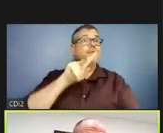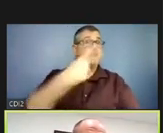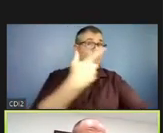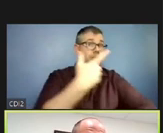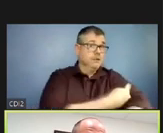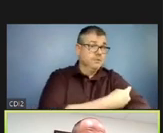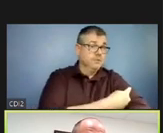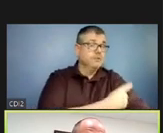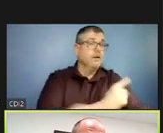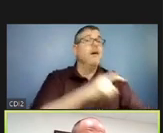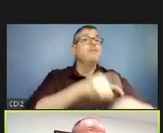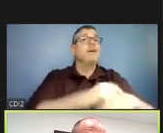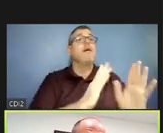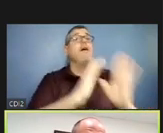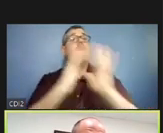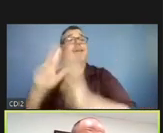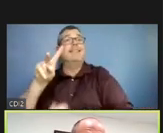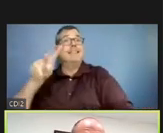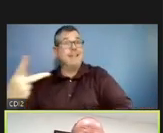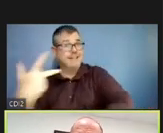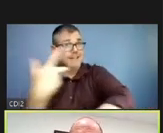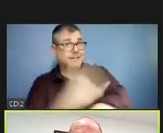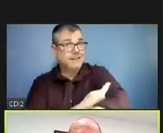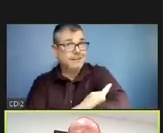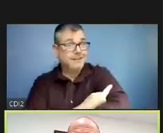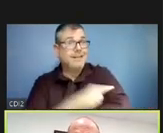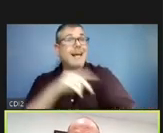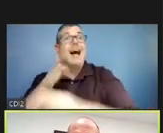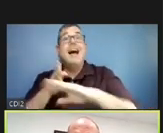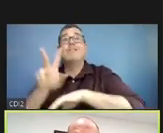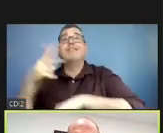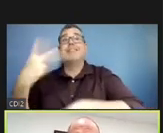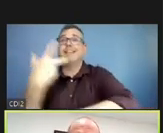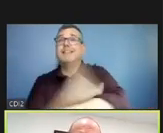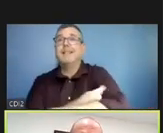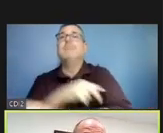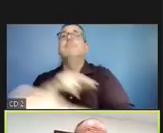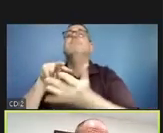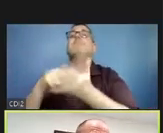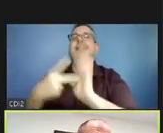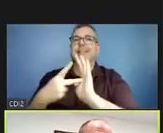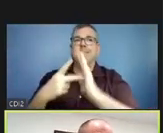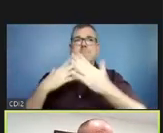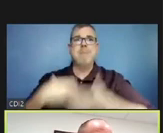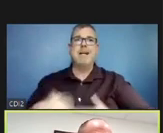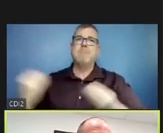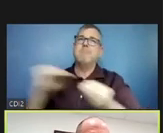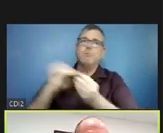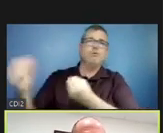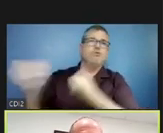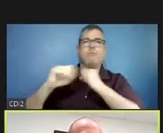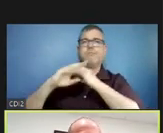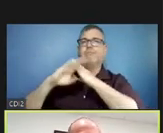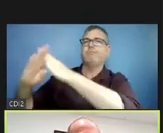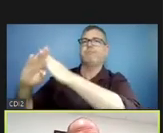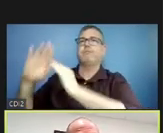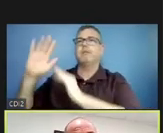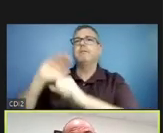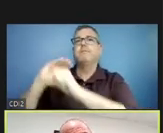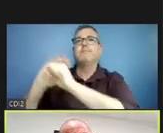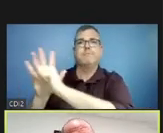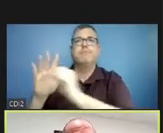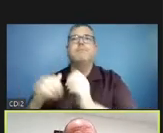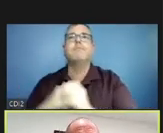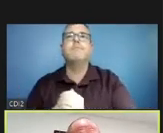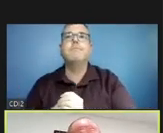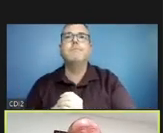of Marin County. So that's not bad. And we're really, I know that doesn't seem like a lot. It's glass half empty or